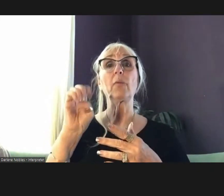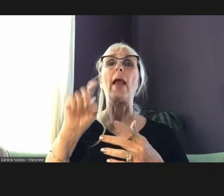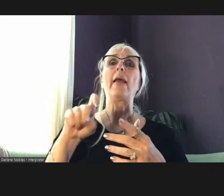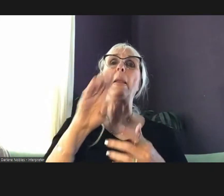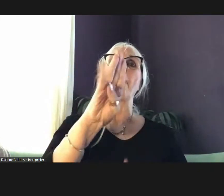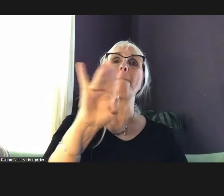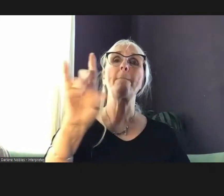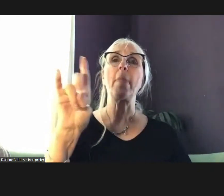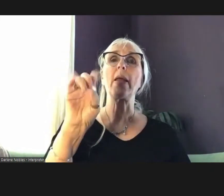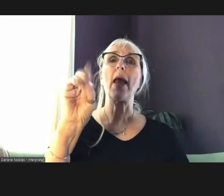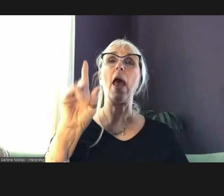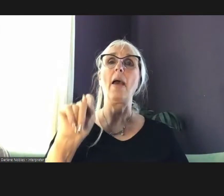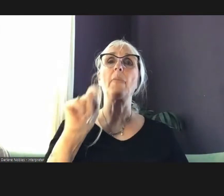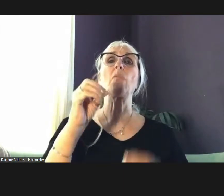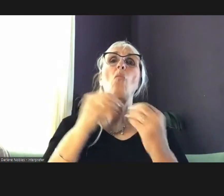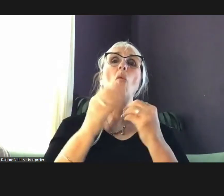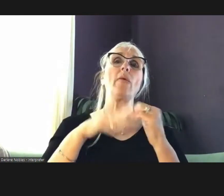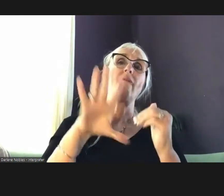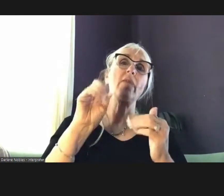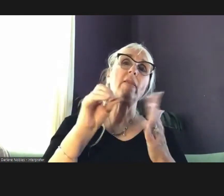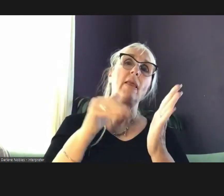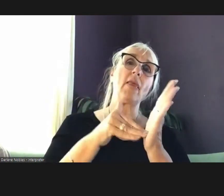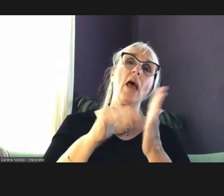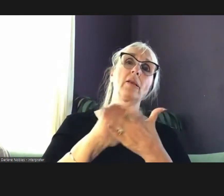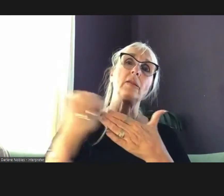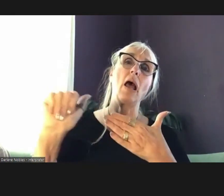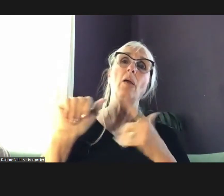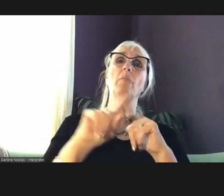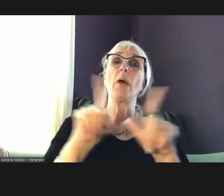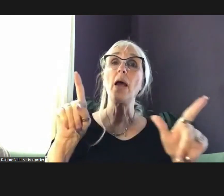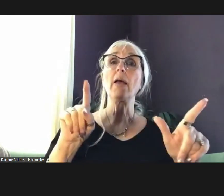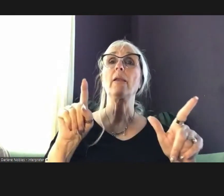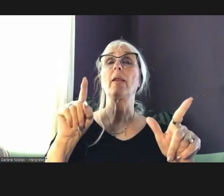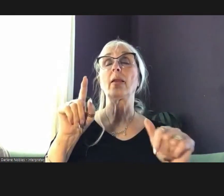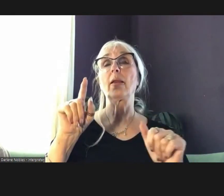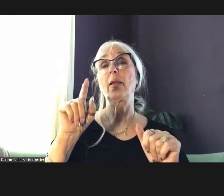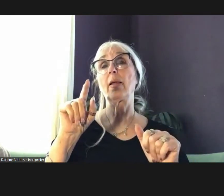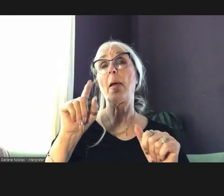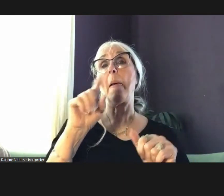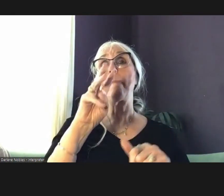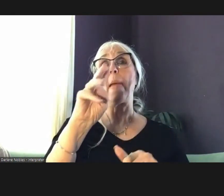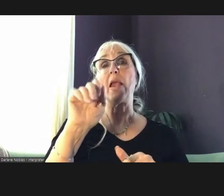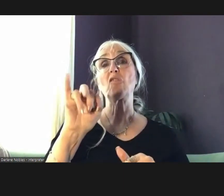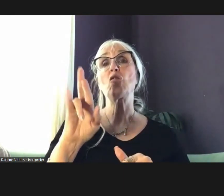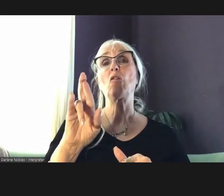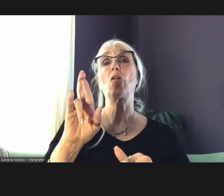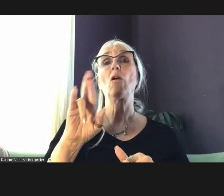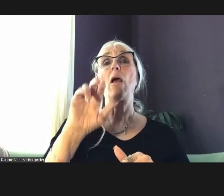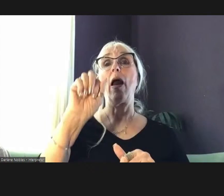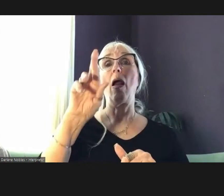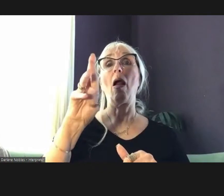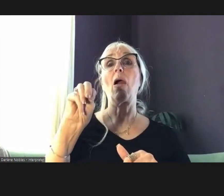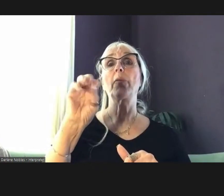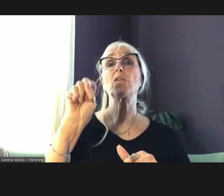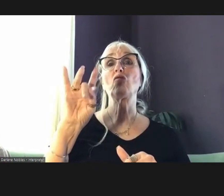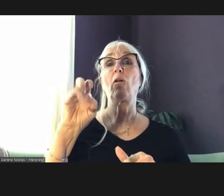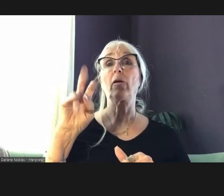over $50,000. And in the meantime, I think Major Armstrong came up with